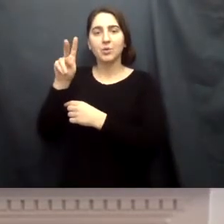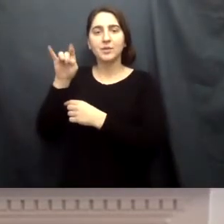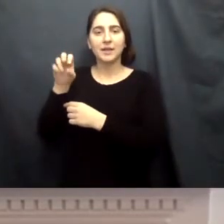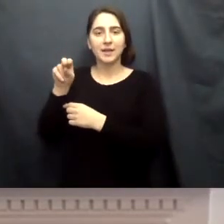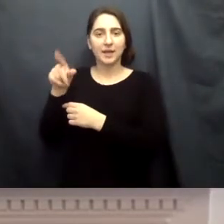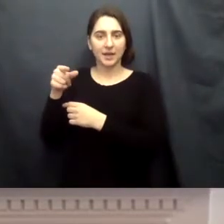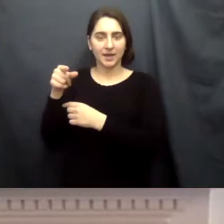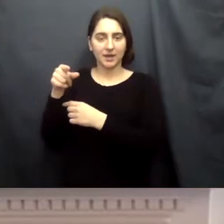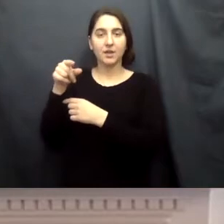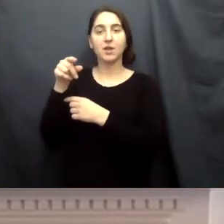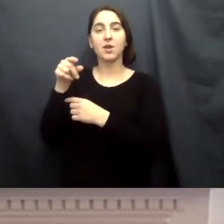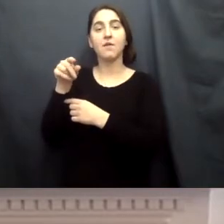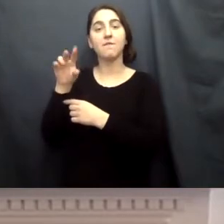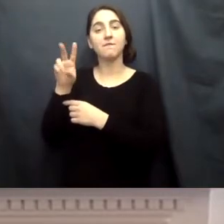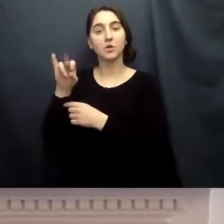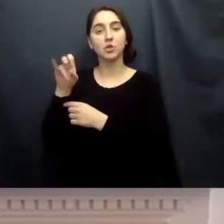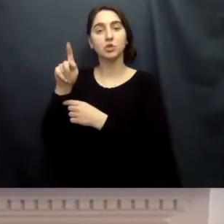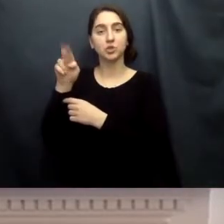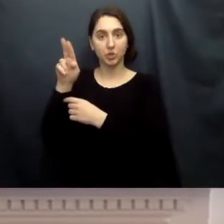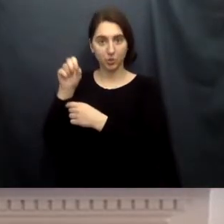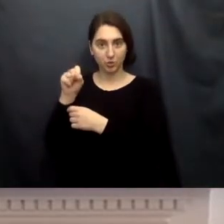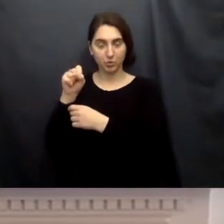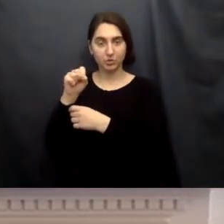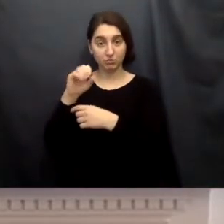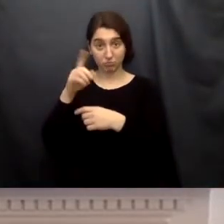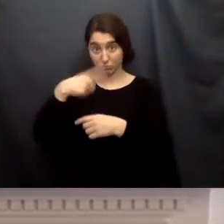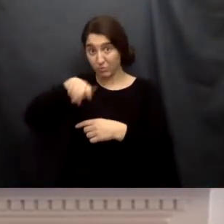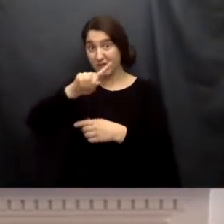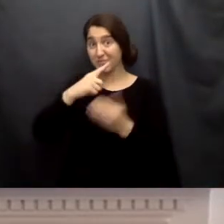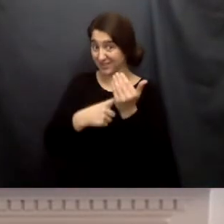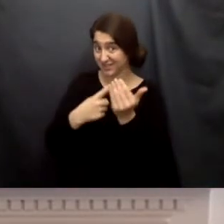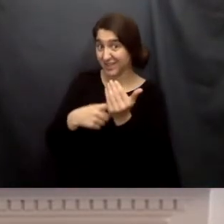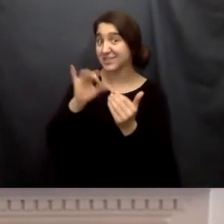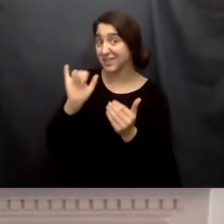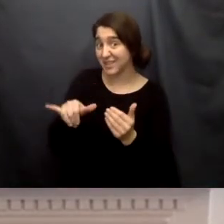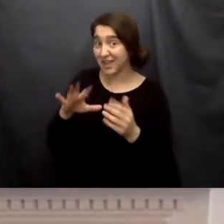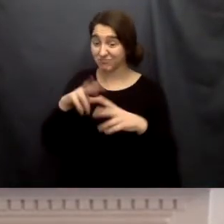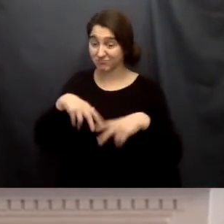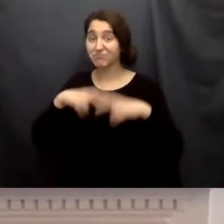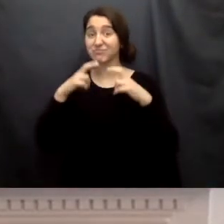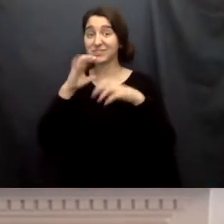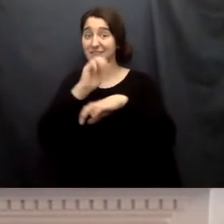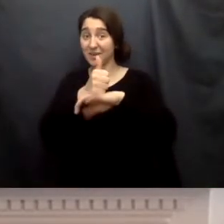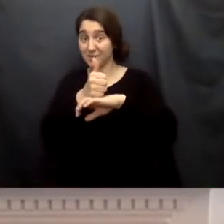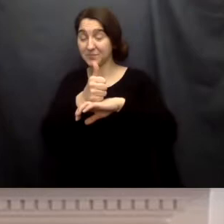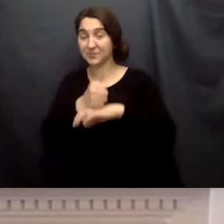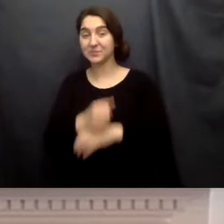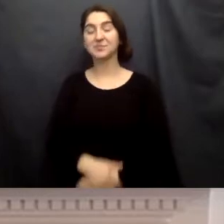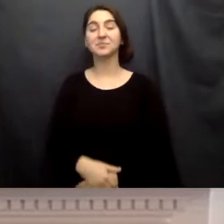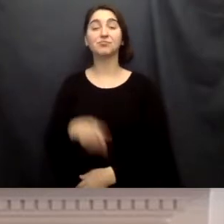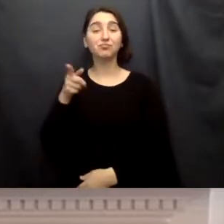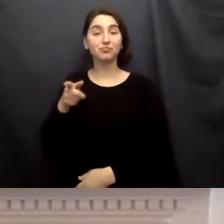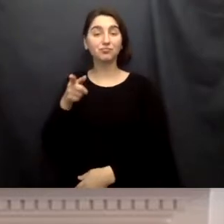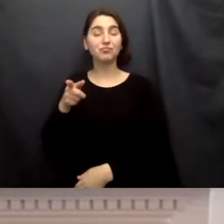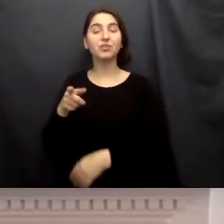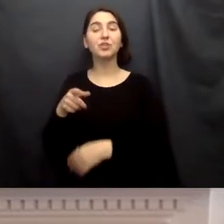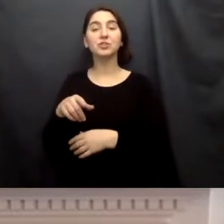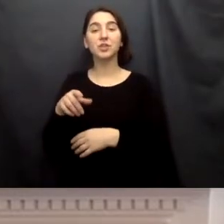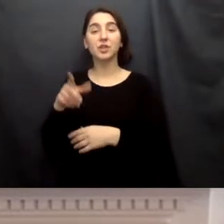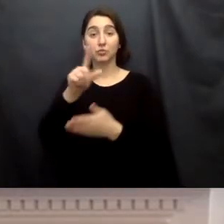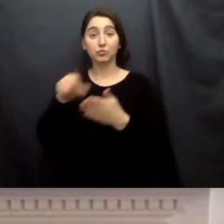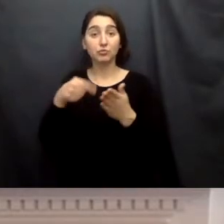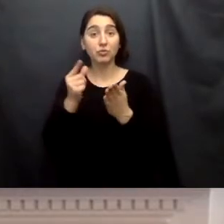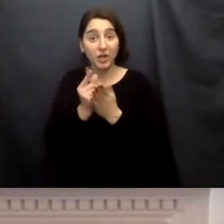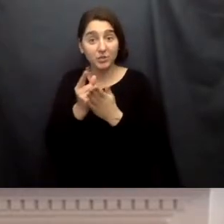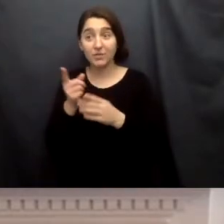virtues required for building and being the beloved community that we have been discussing. She's a